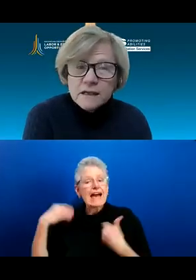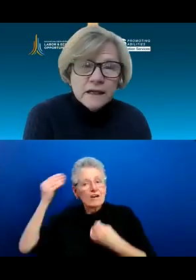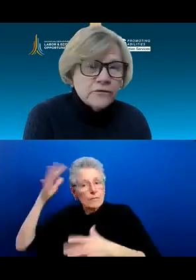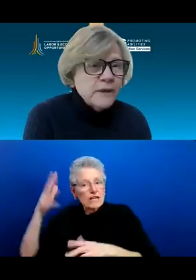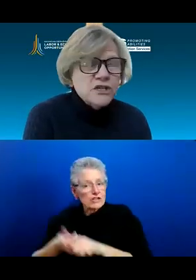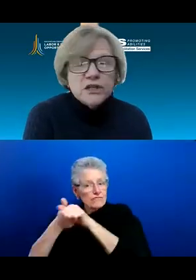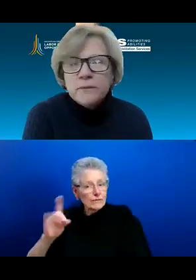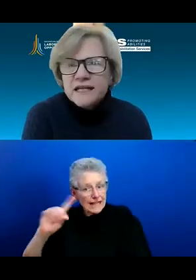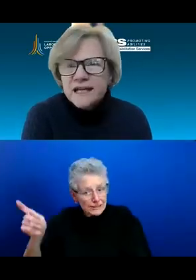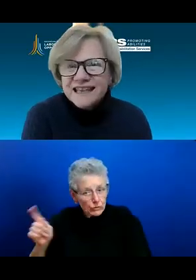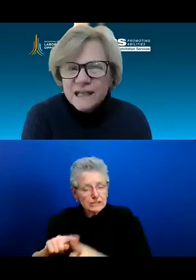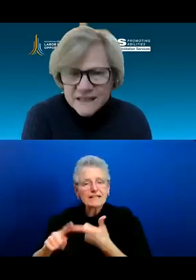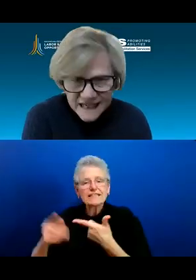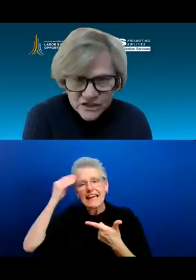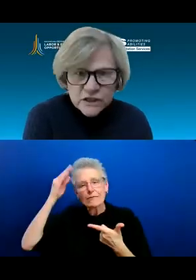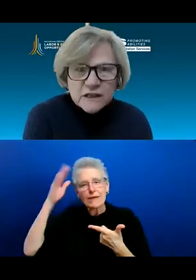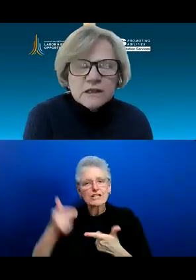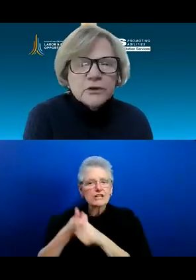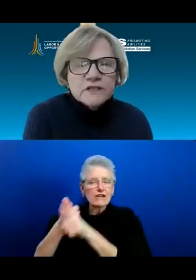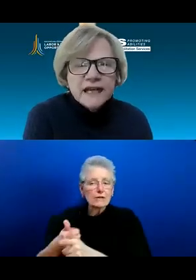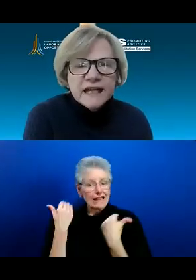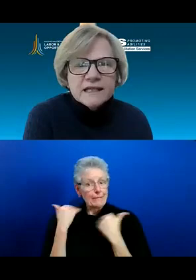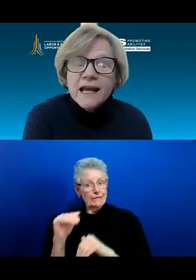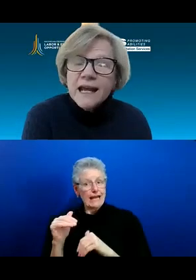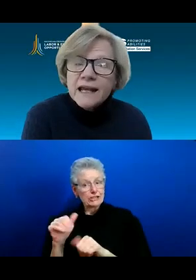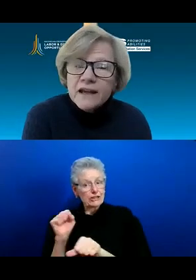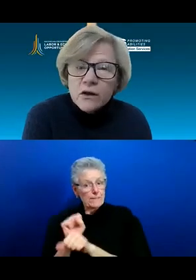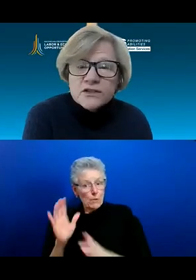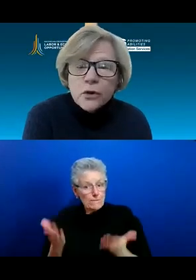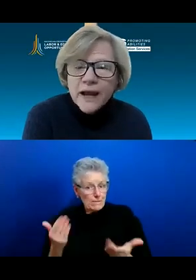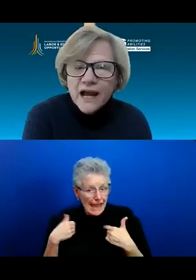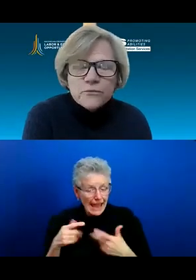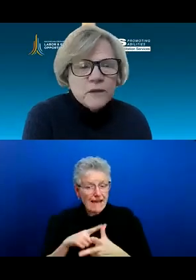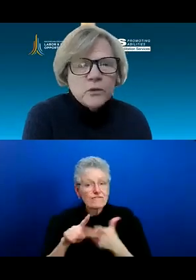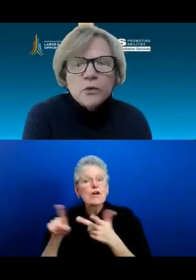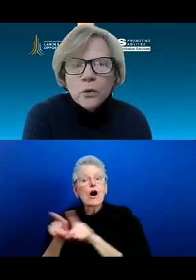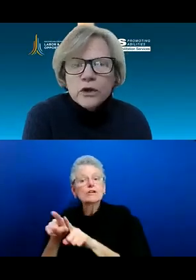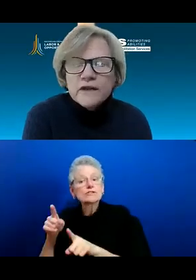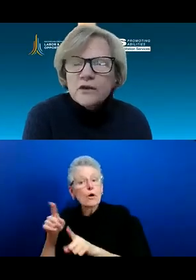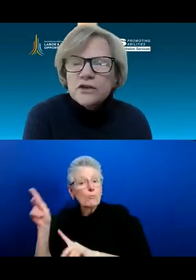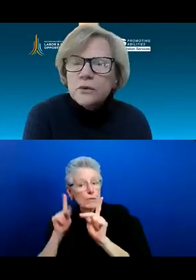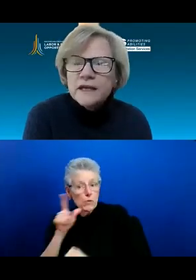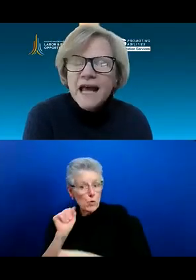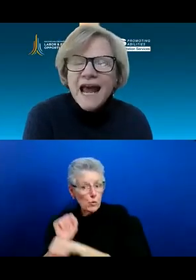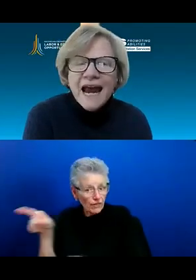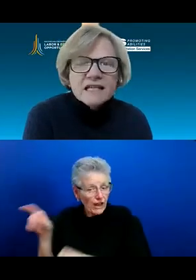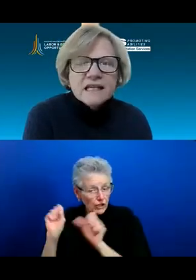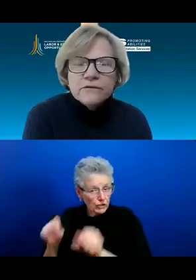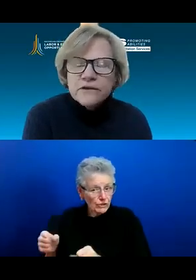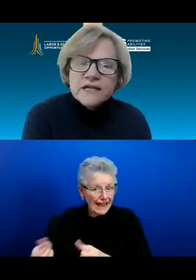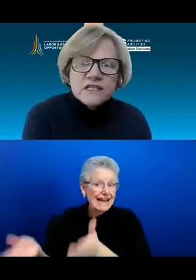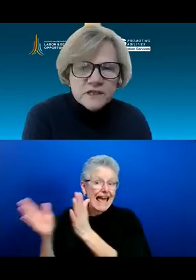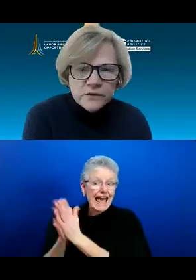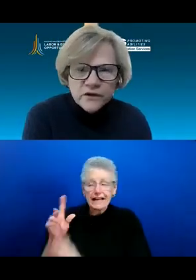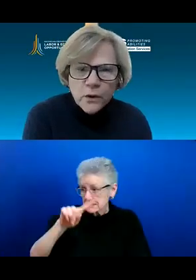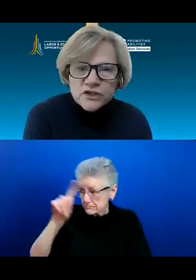diagnosis, information based on limitation that the person has. And they also have people who work there. You can ask a